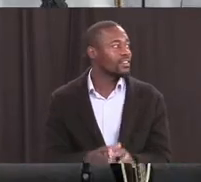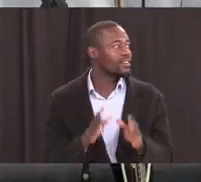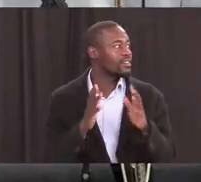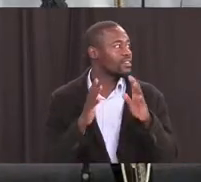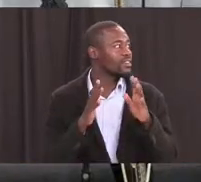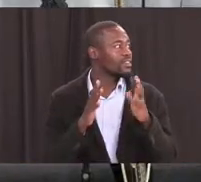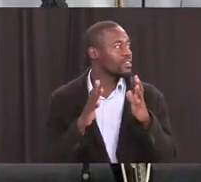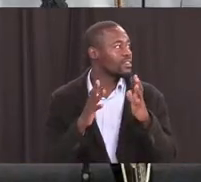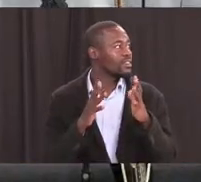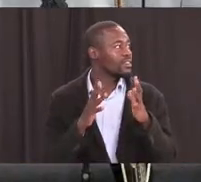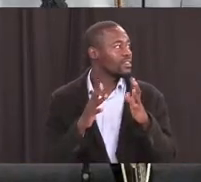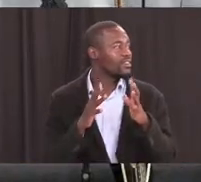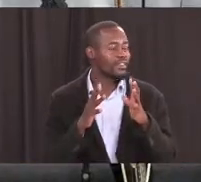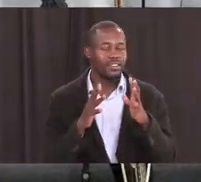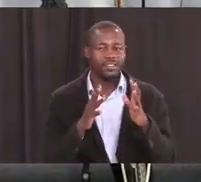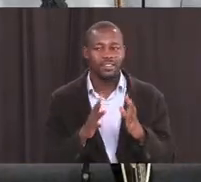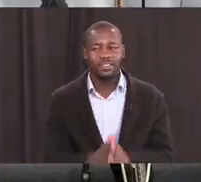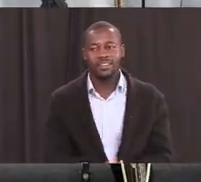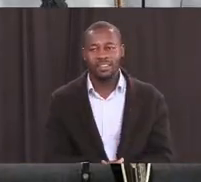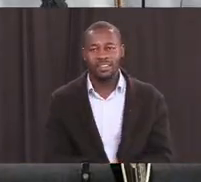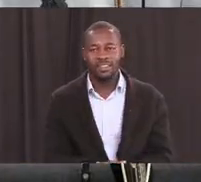Yeah.